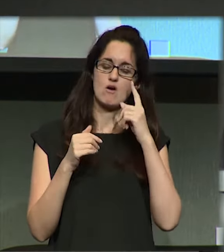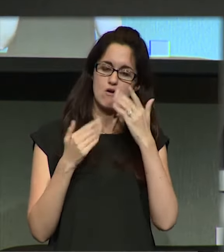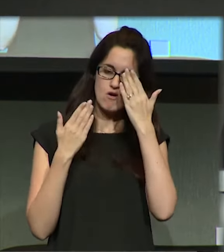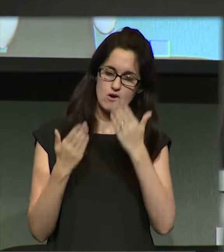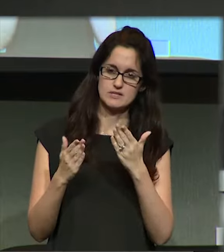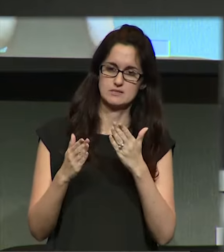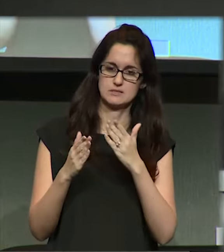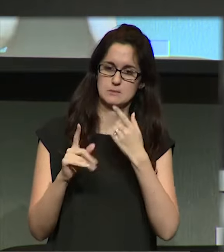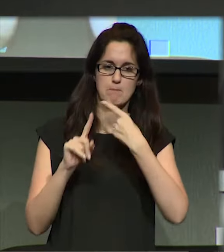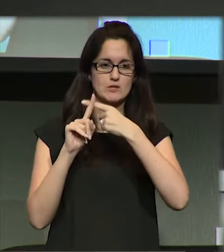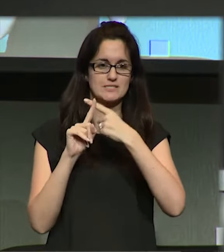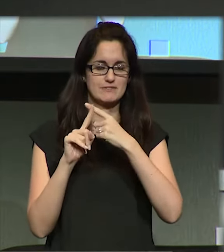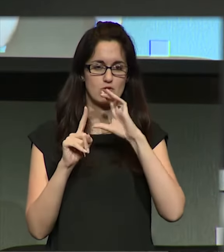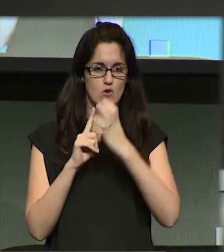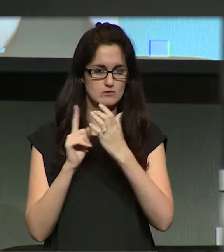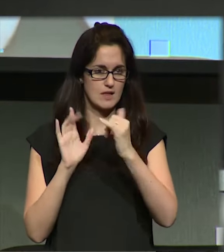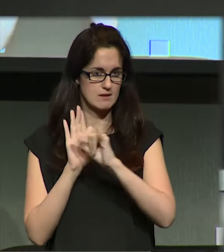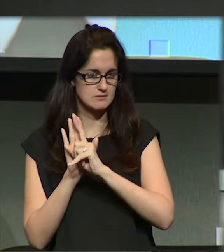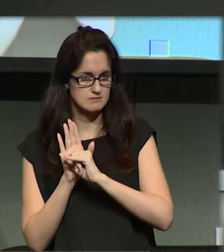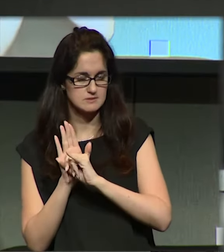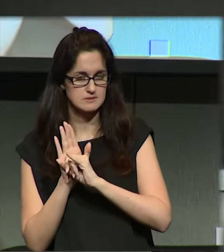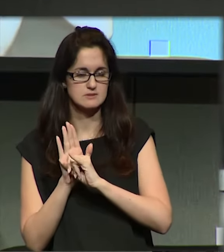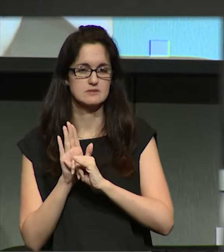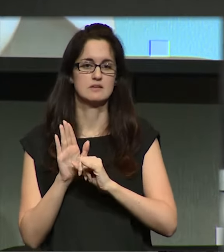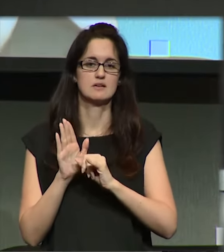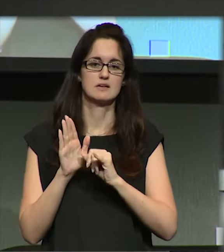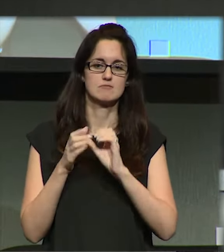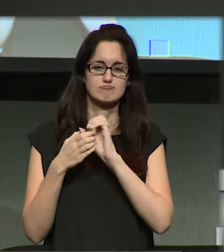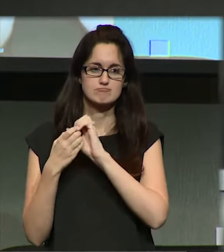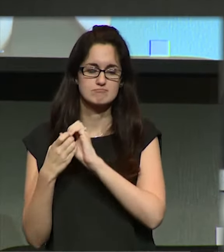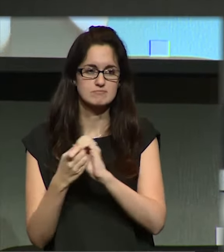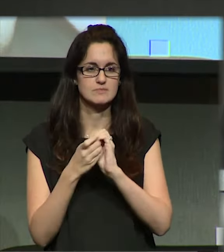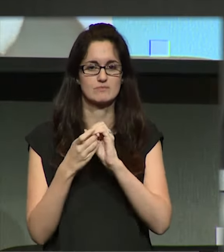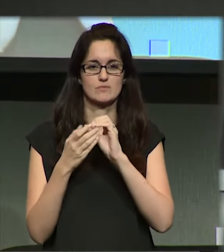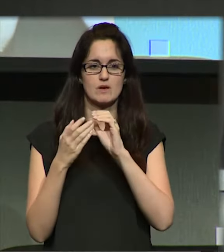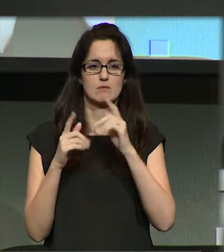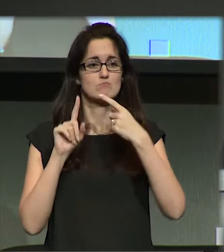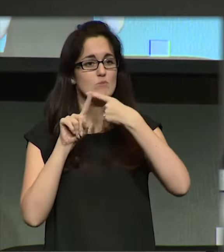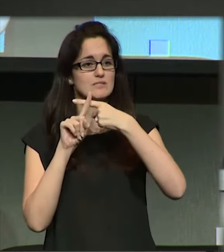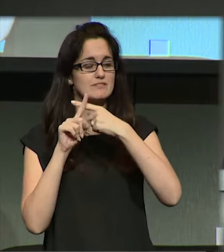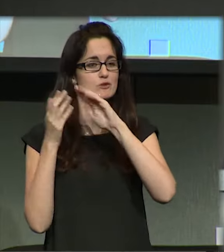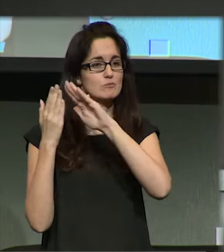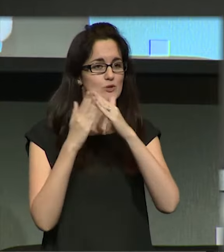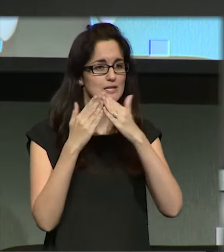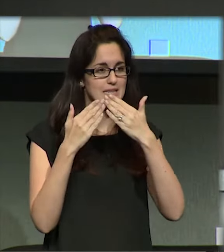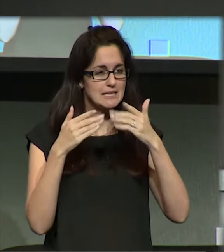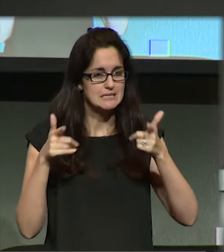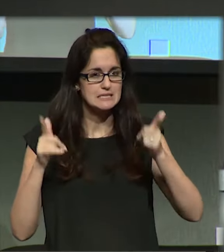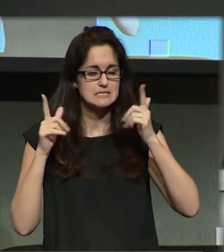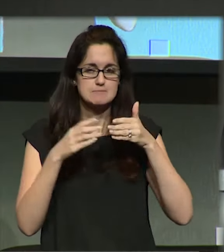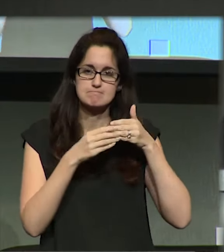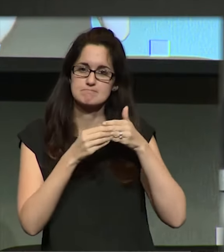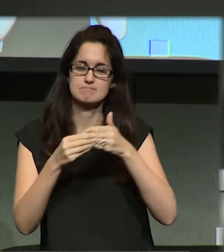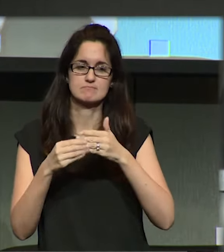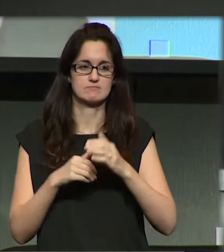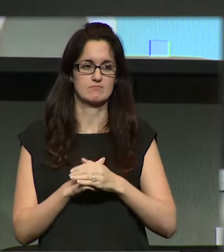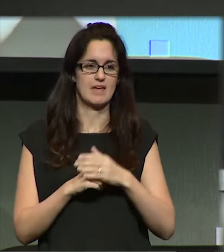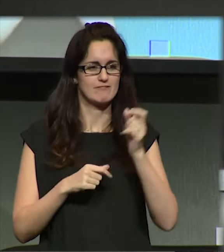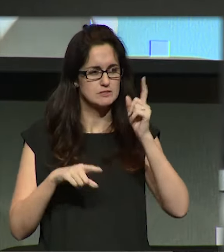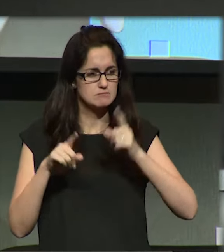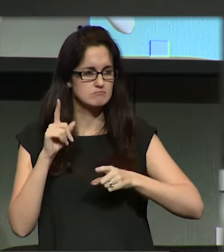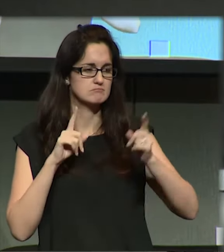cultural identity, acknowledges and embraces positive community leadership, enabling innovative and dynamic